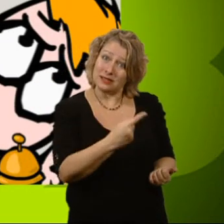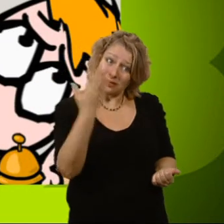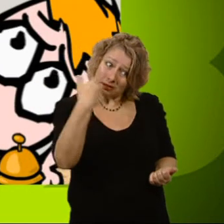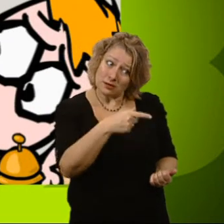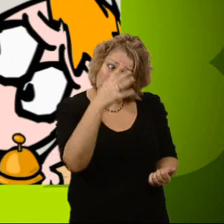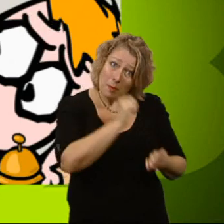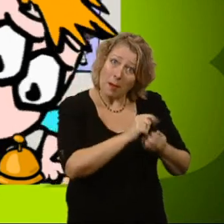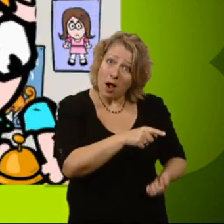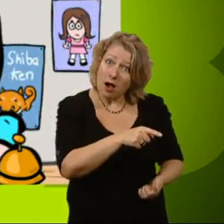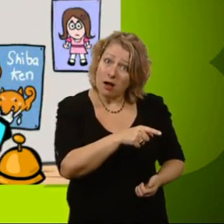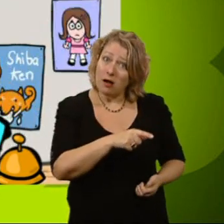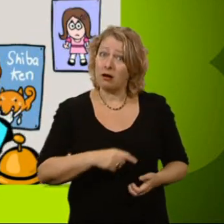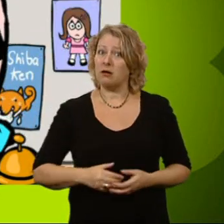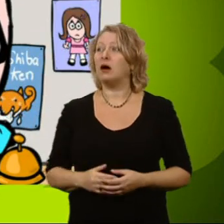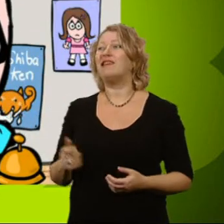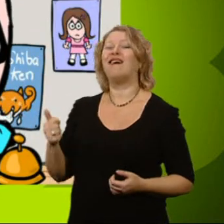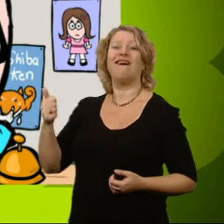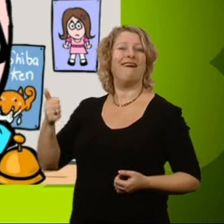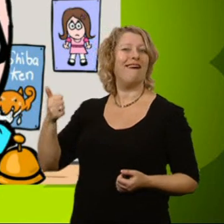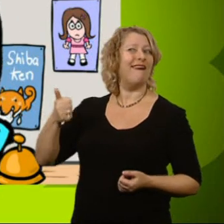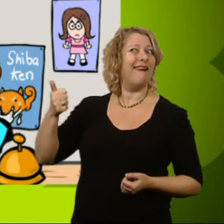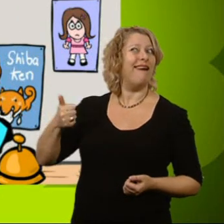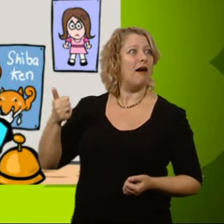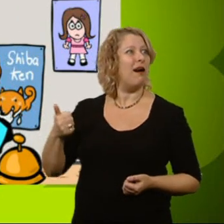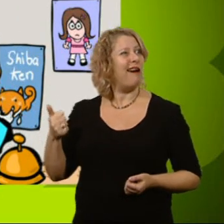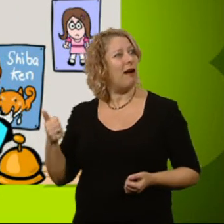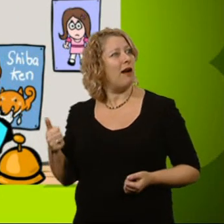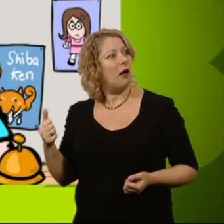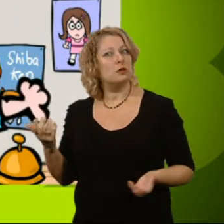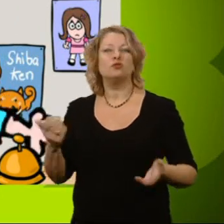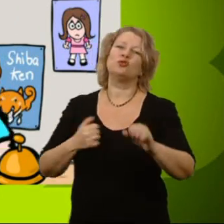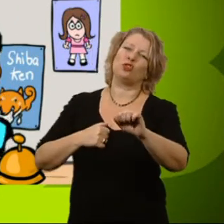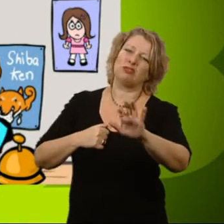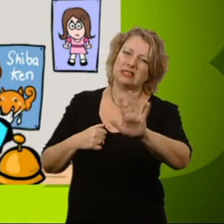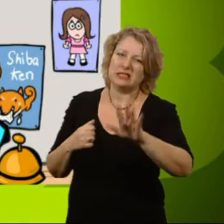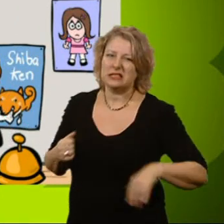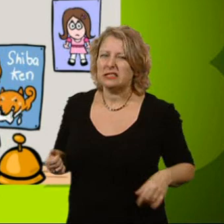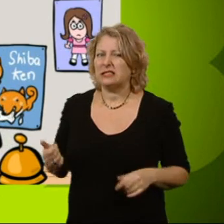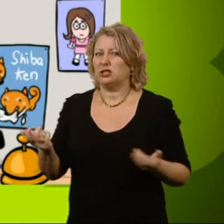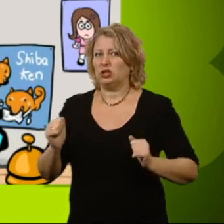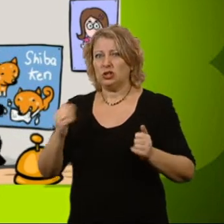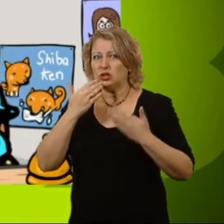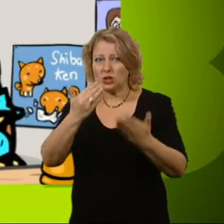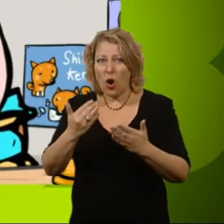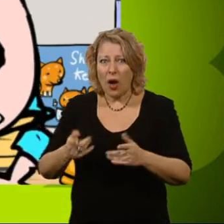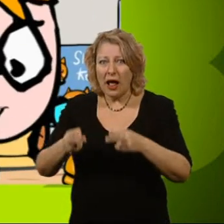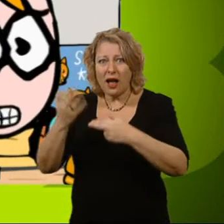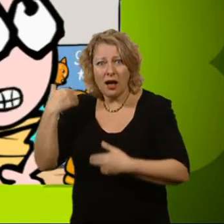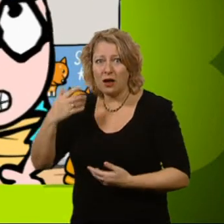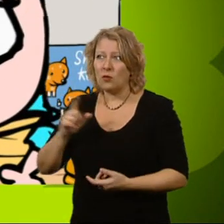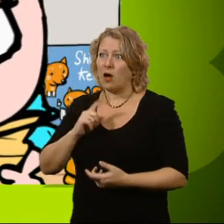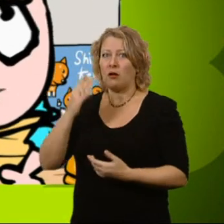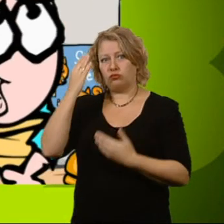last minute and a half, okay? Yeah, right then. Sorry about that. We haven't had a chance to show a single clip because of all these